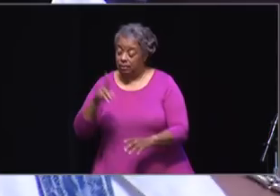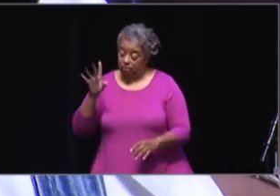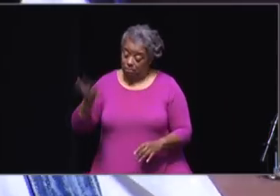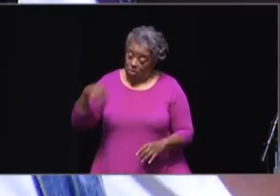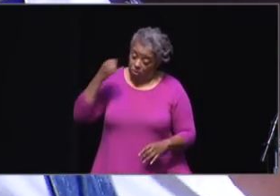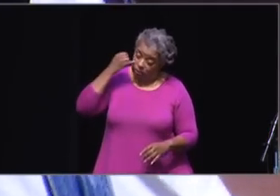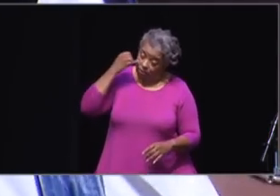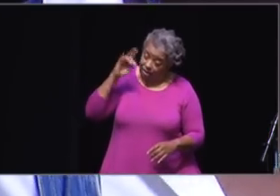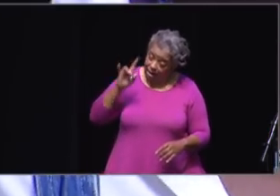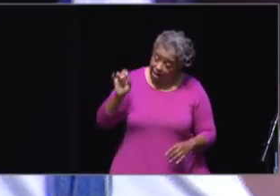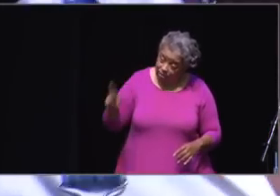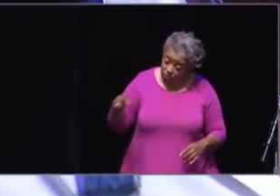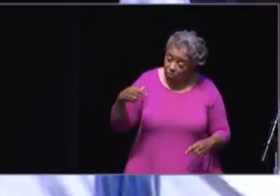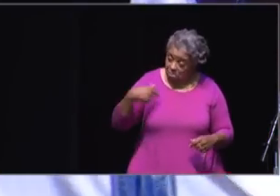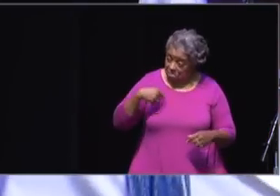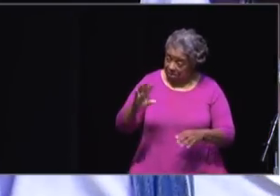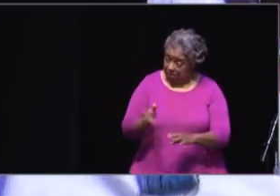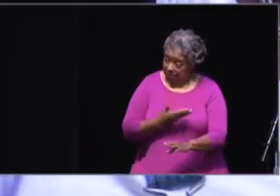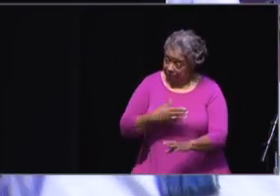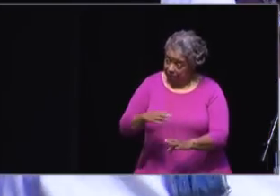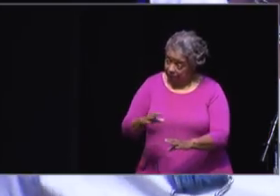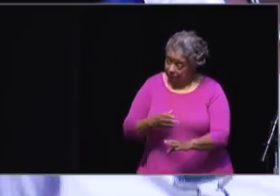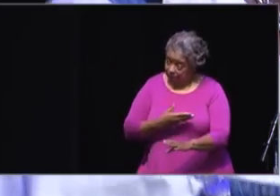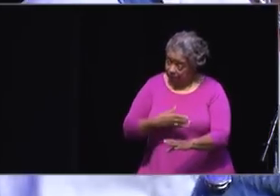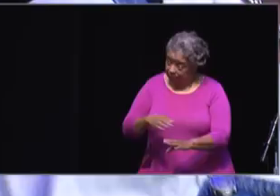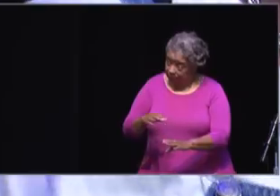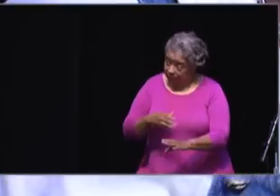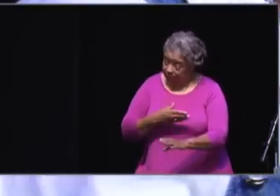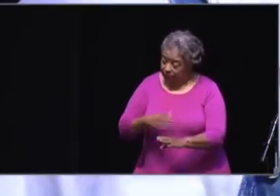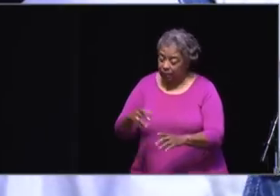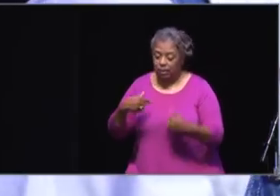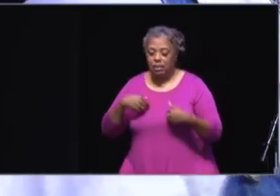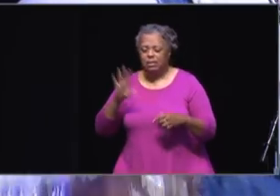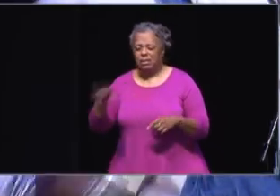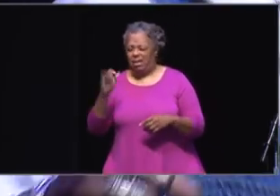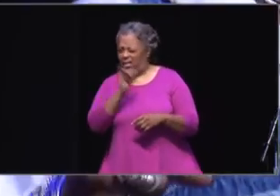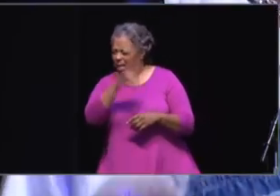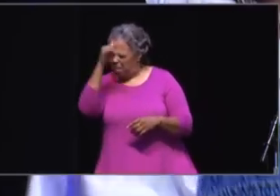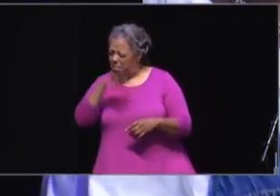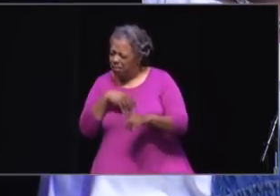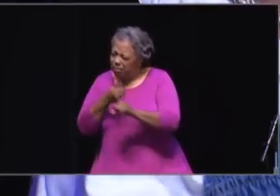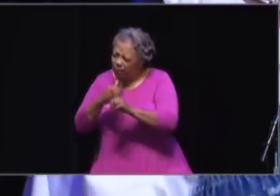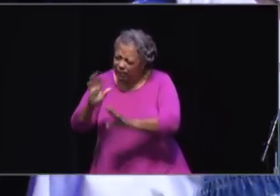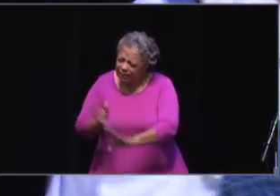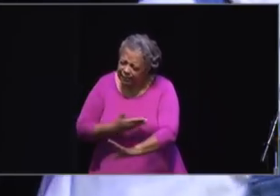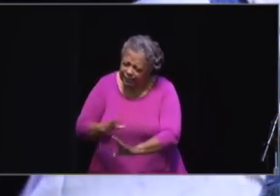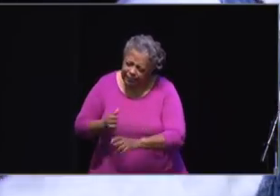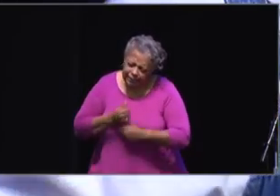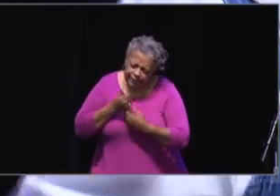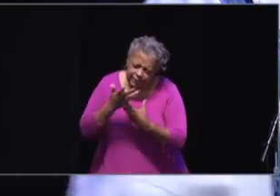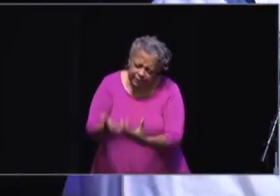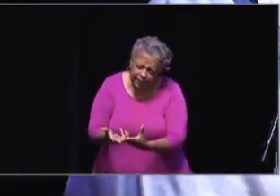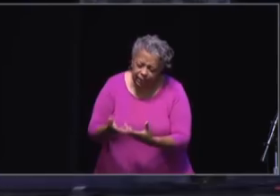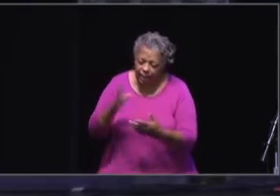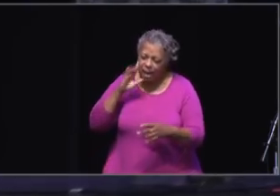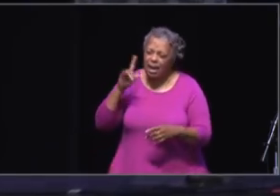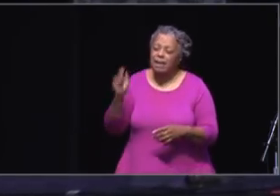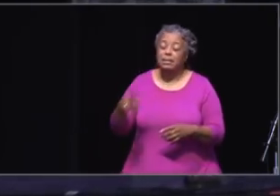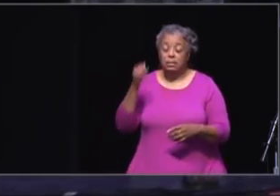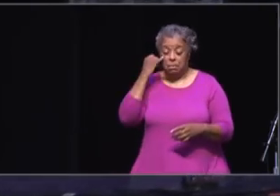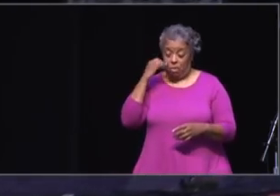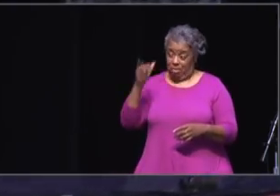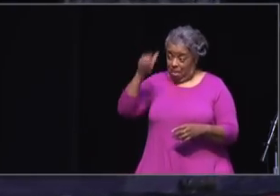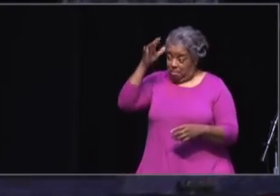singing, well, if he ask you if I was singing, Lord of mercy, well, if